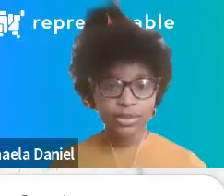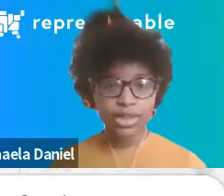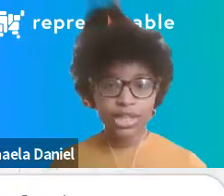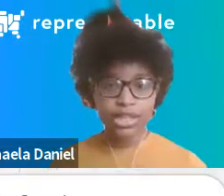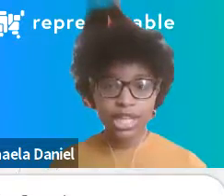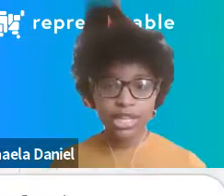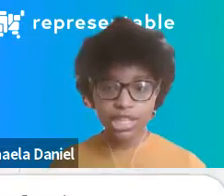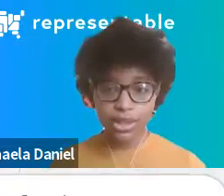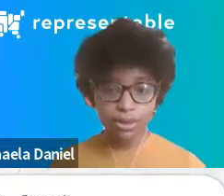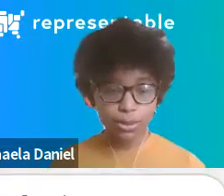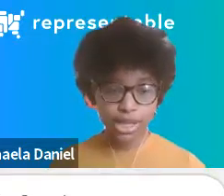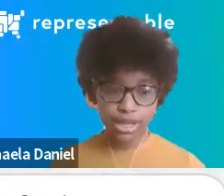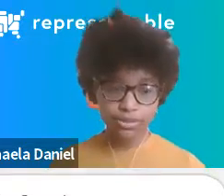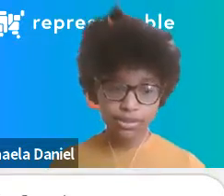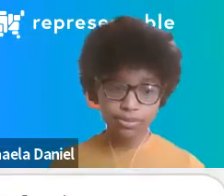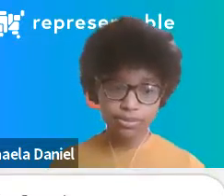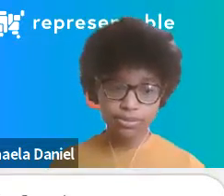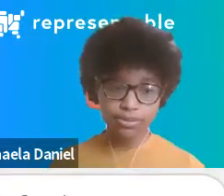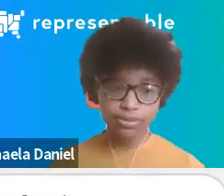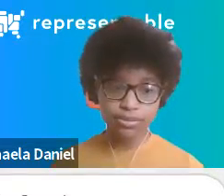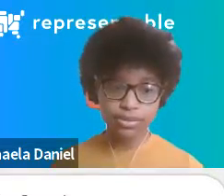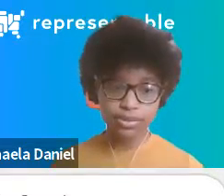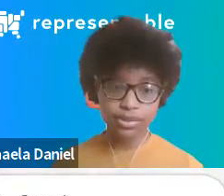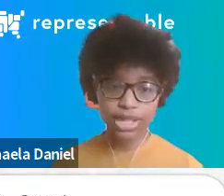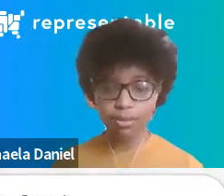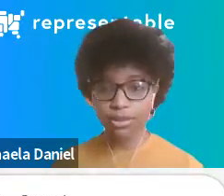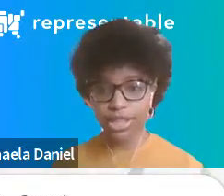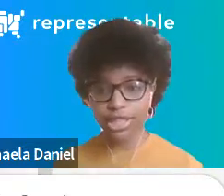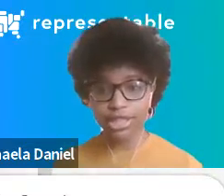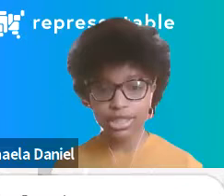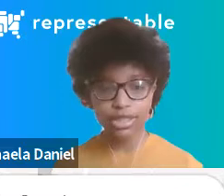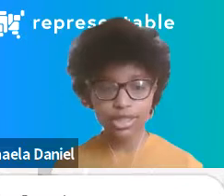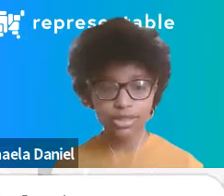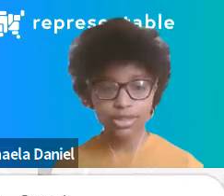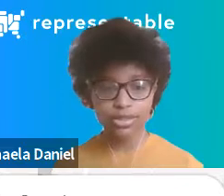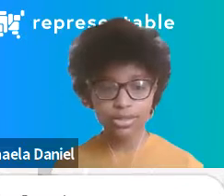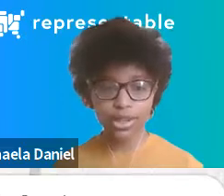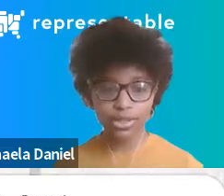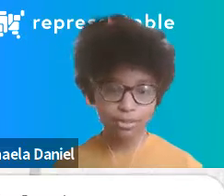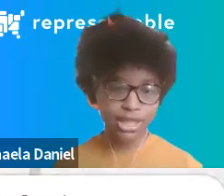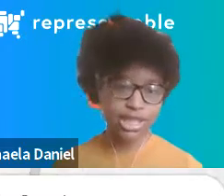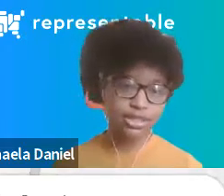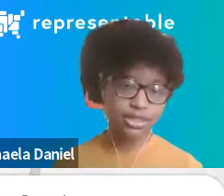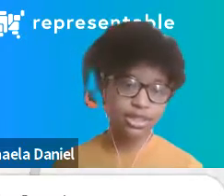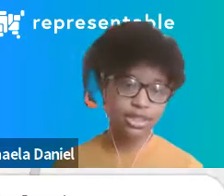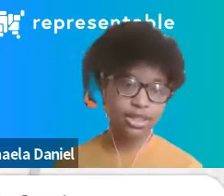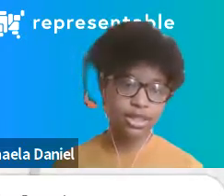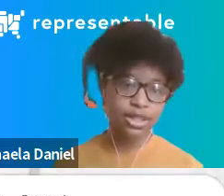You can see the testimony that people gave and hop over to all of the